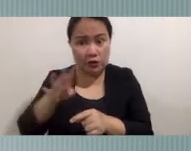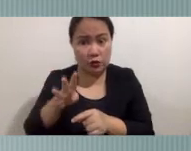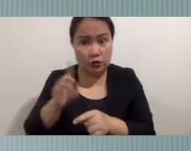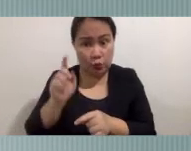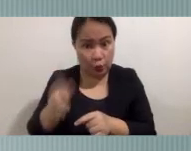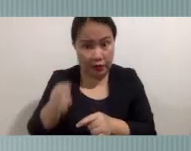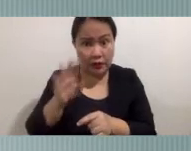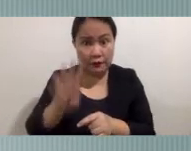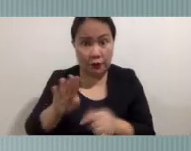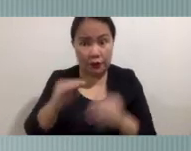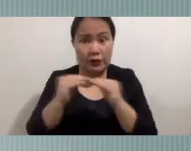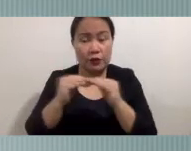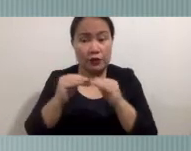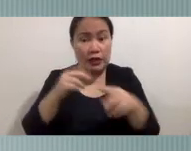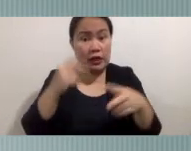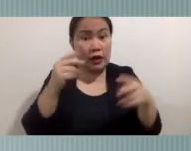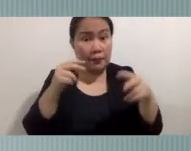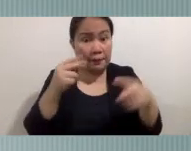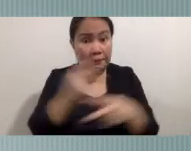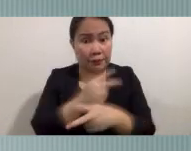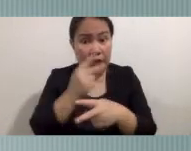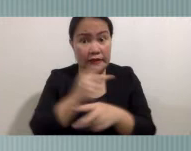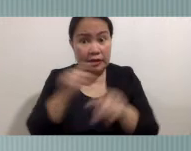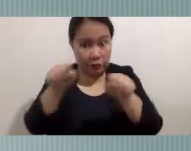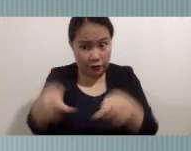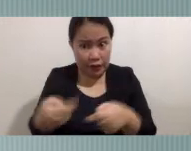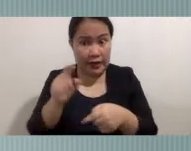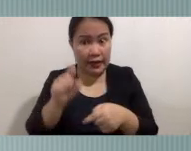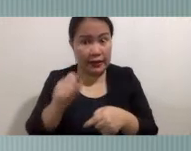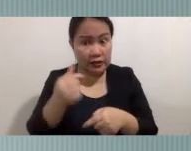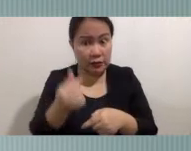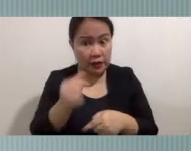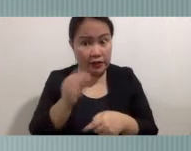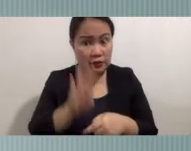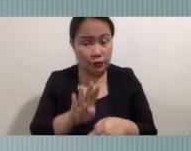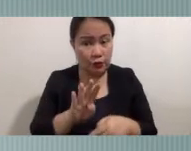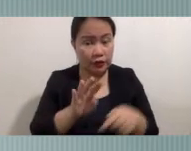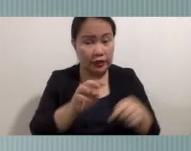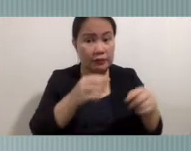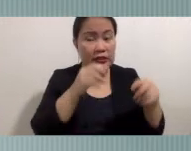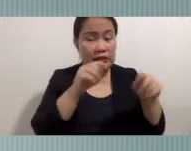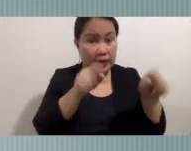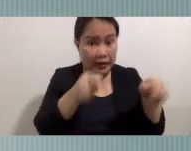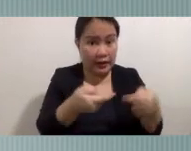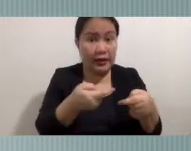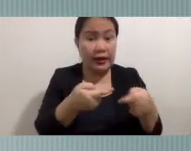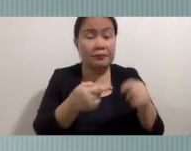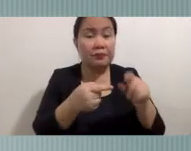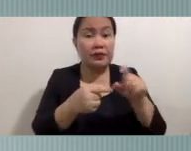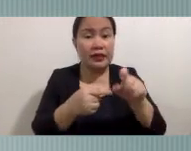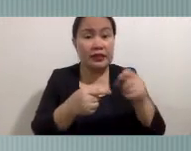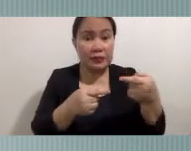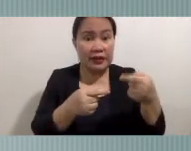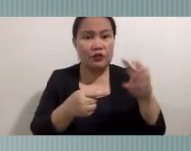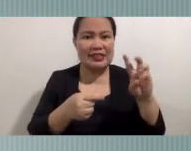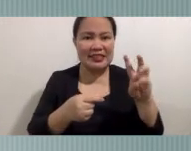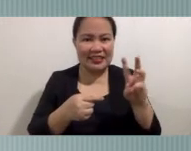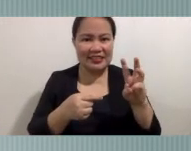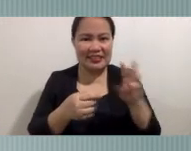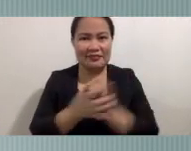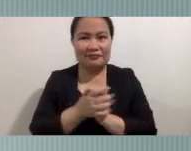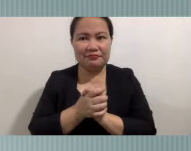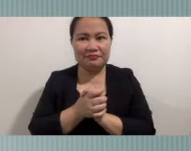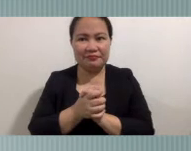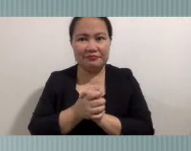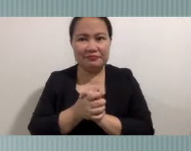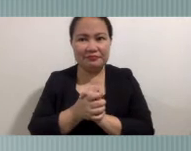minus 24 is equal to the product of x plus 4 and x minus 6.